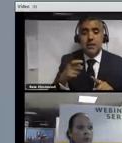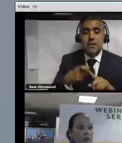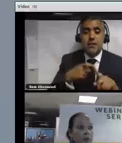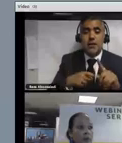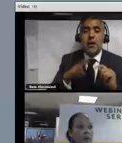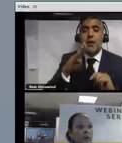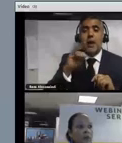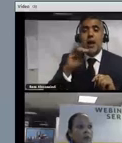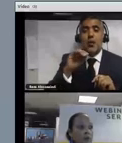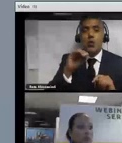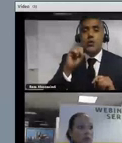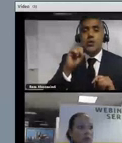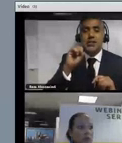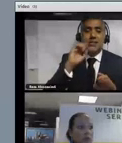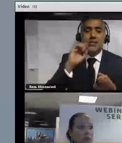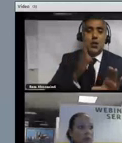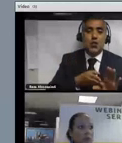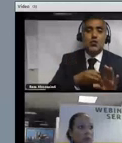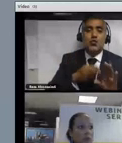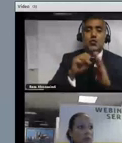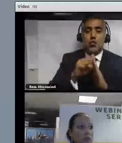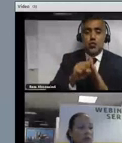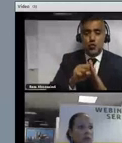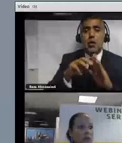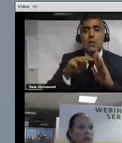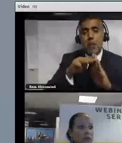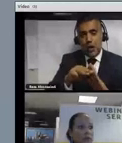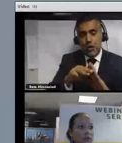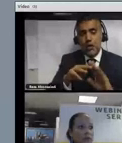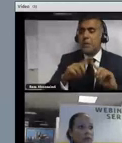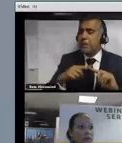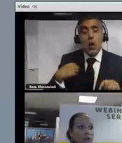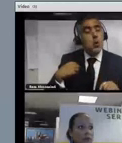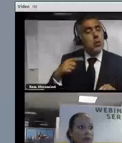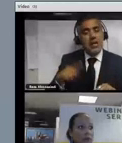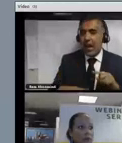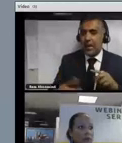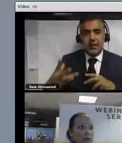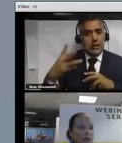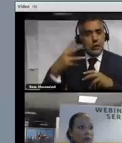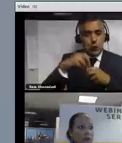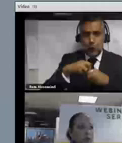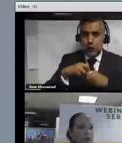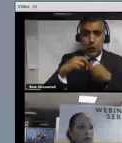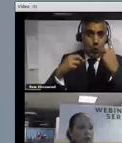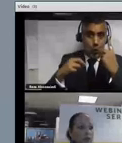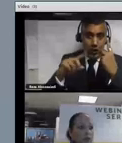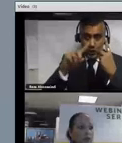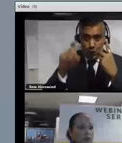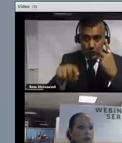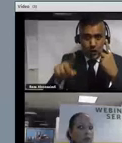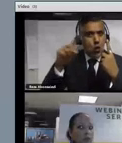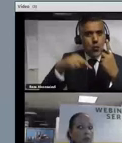biopsychosocial model of disability. But we can't include in a single question